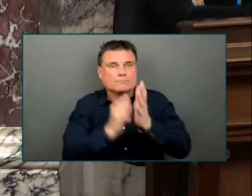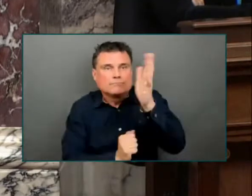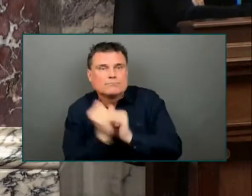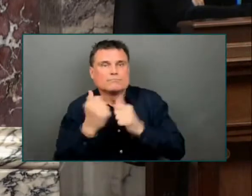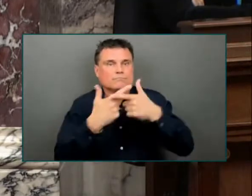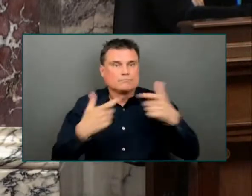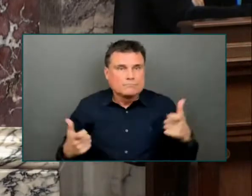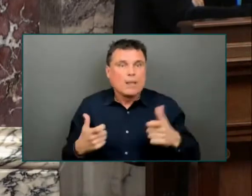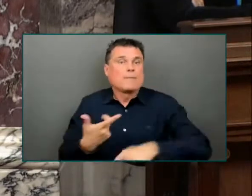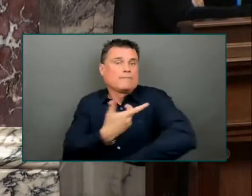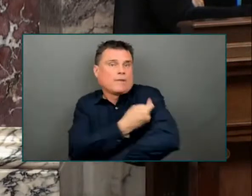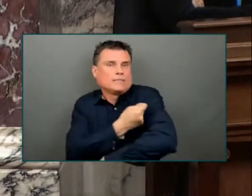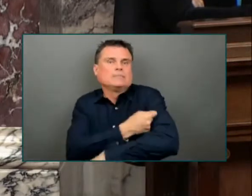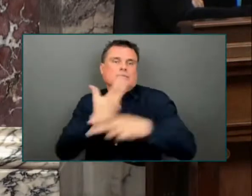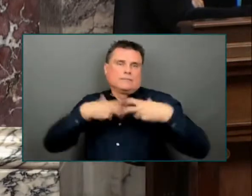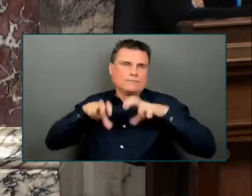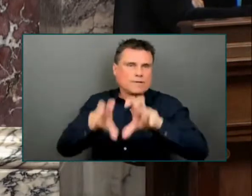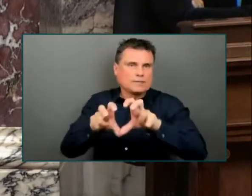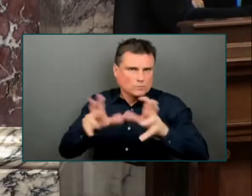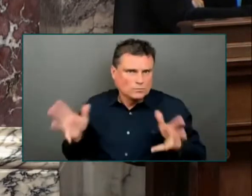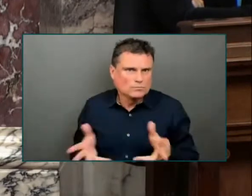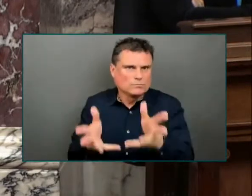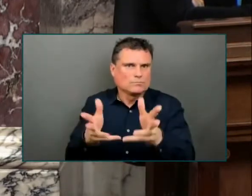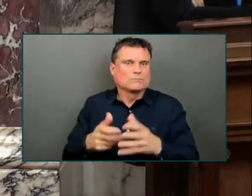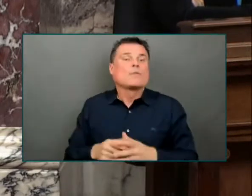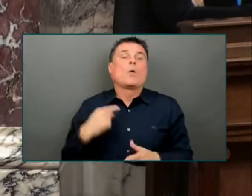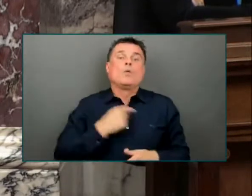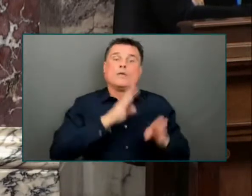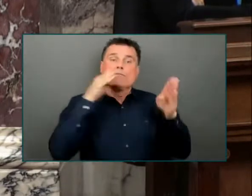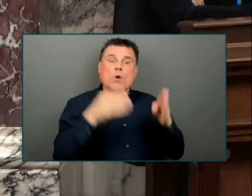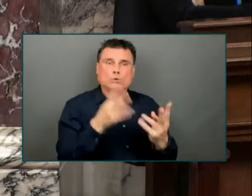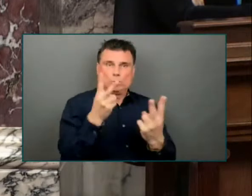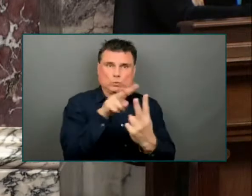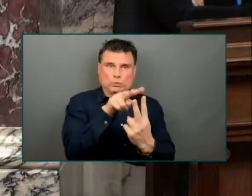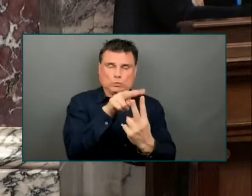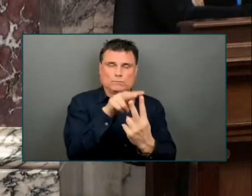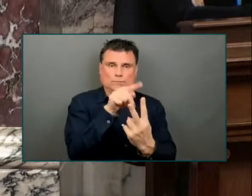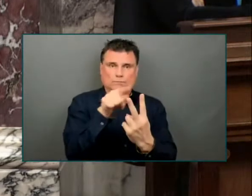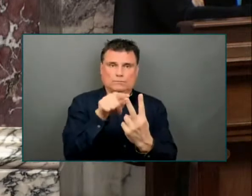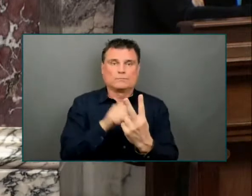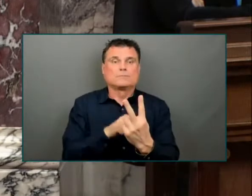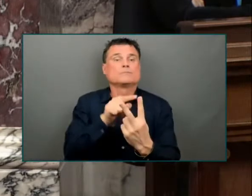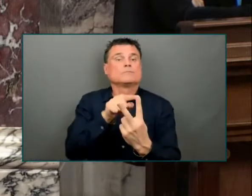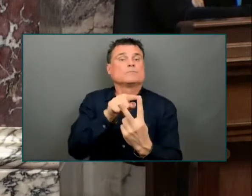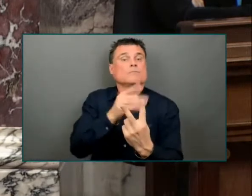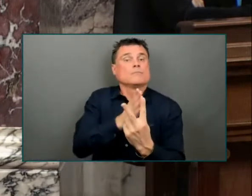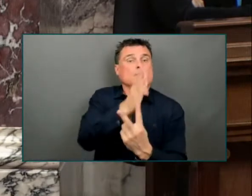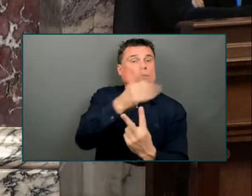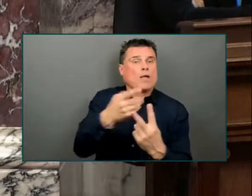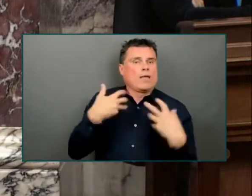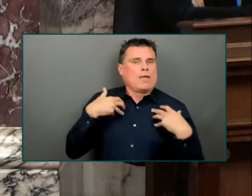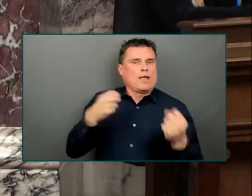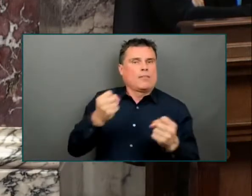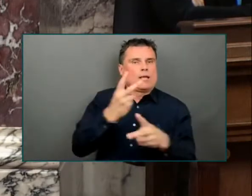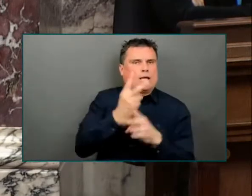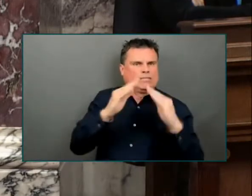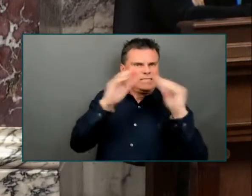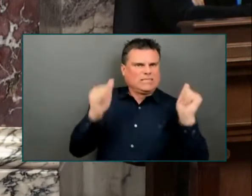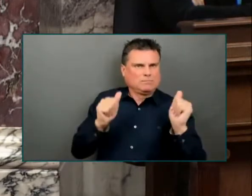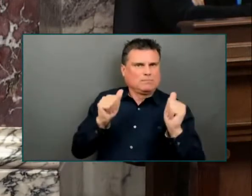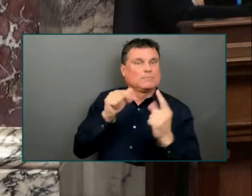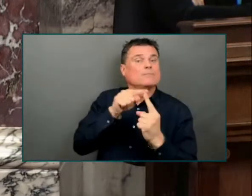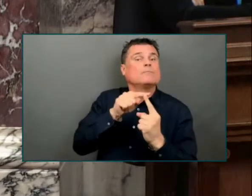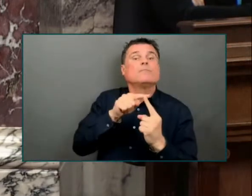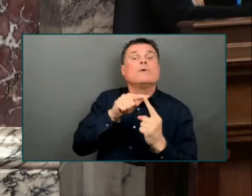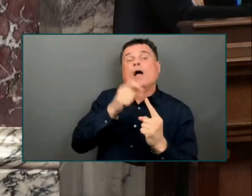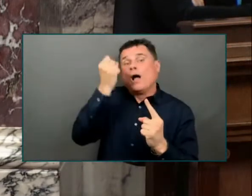against the pandemic and to meet the needs of the future. Second, to make real, significant, and continued progress toward